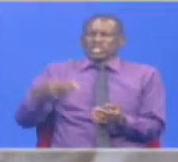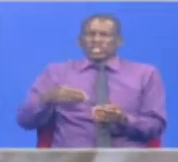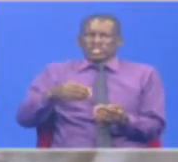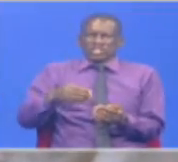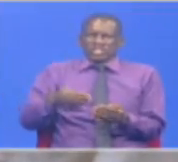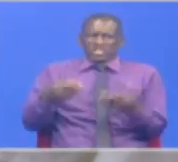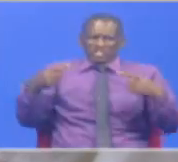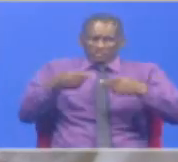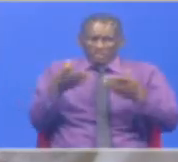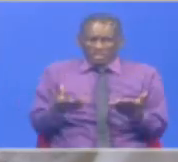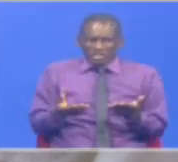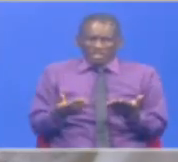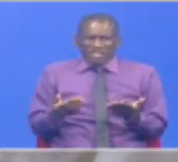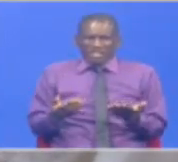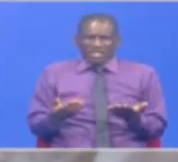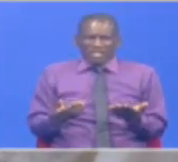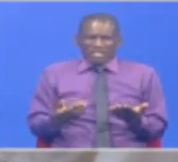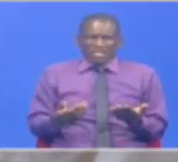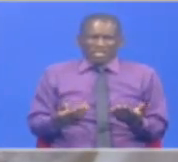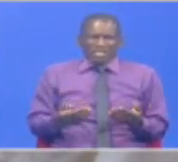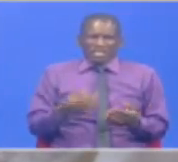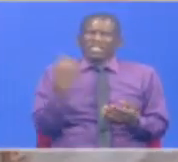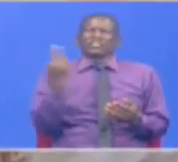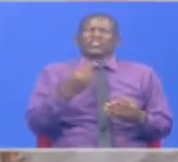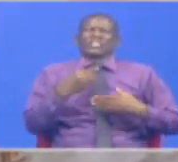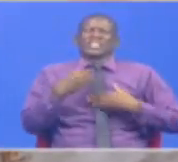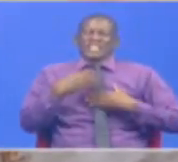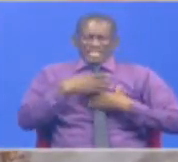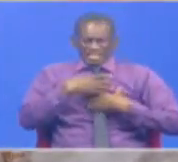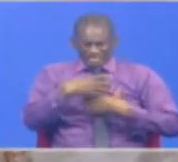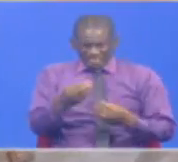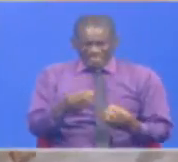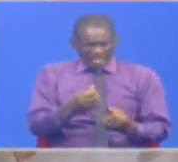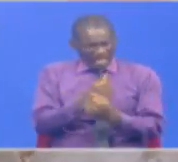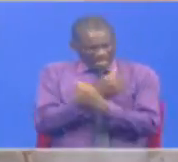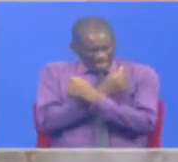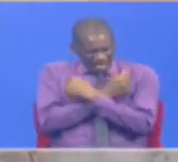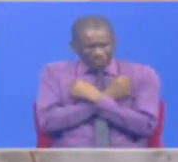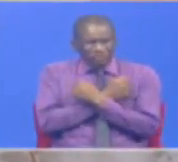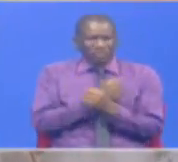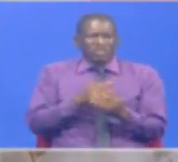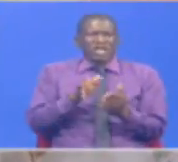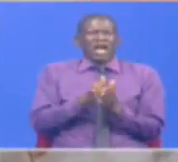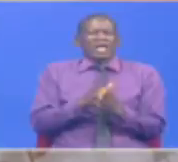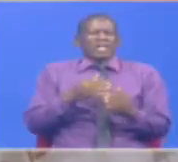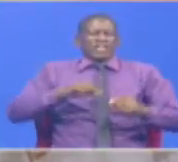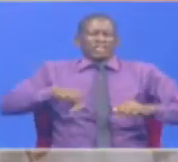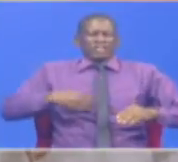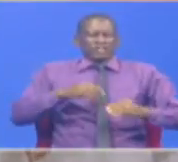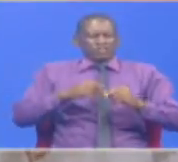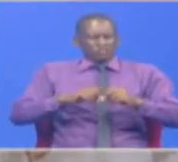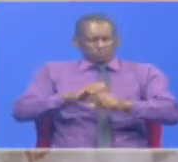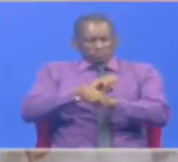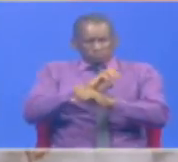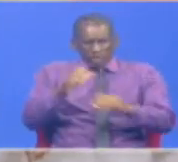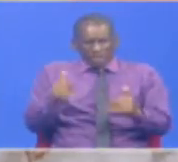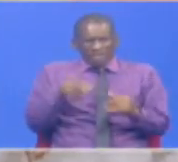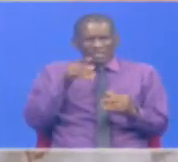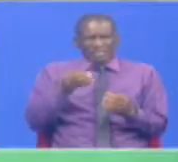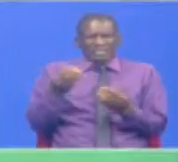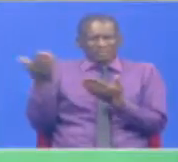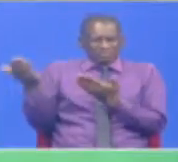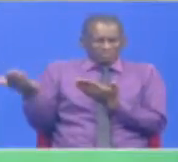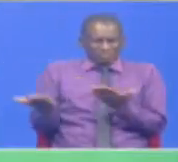Everyone can bake, so it's just the passion. And it's fulfilling on my side because it brings out the joy in